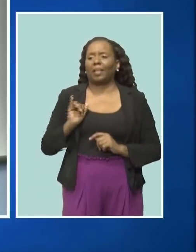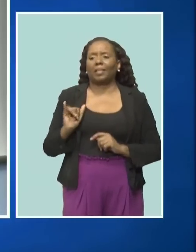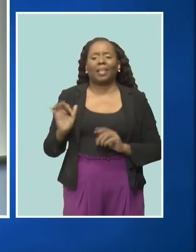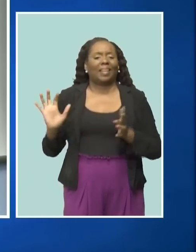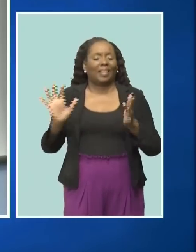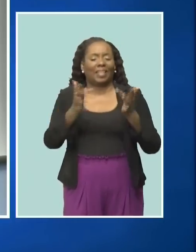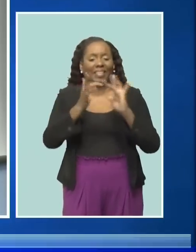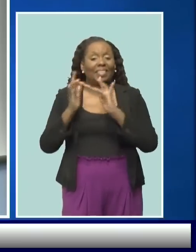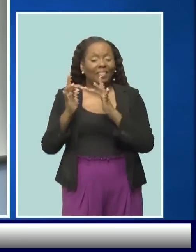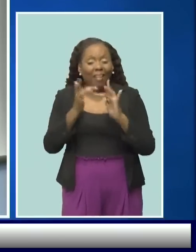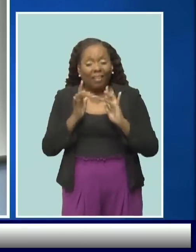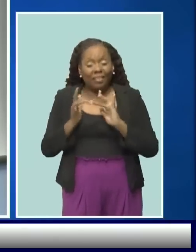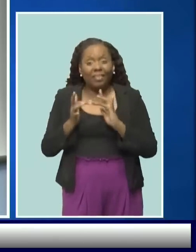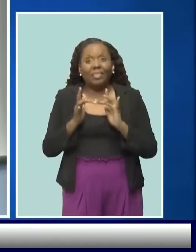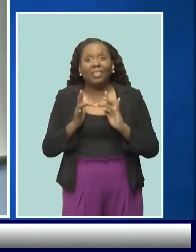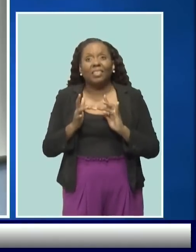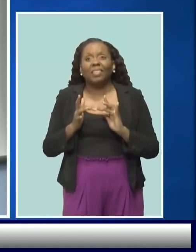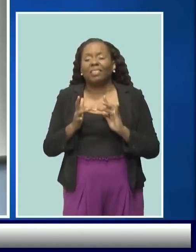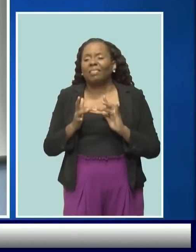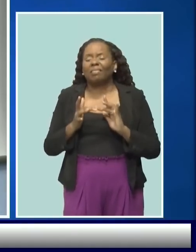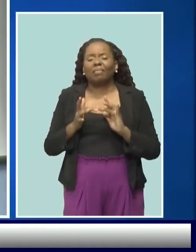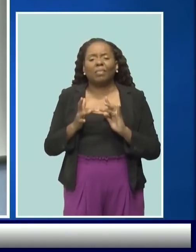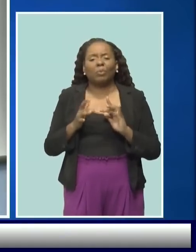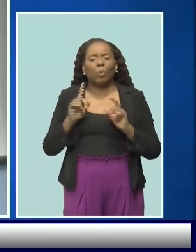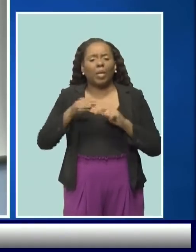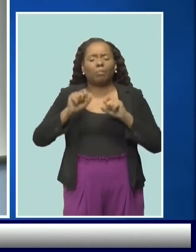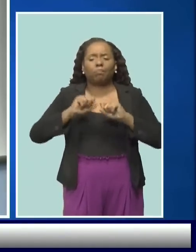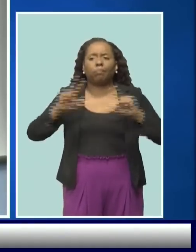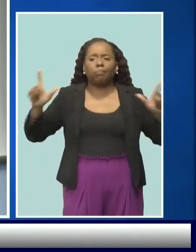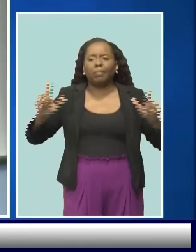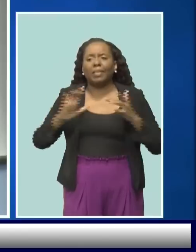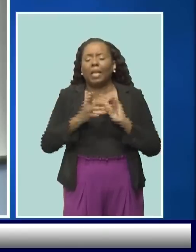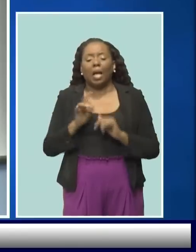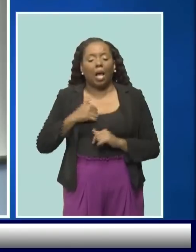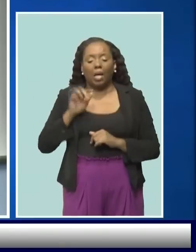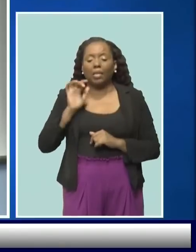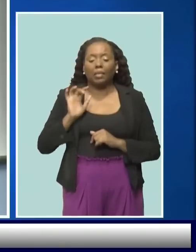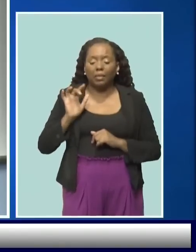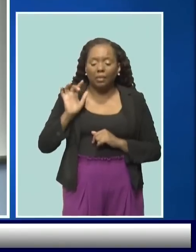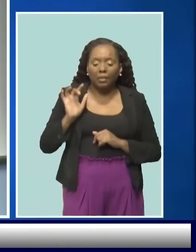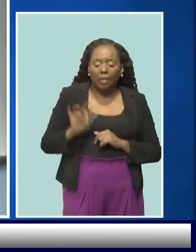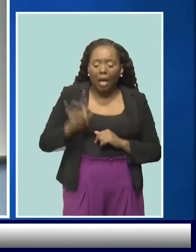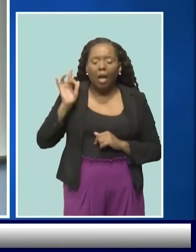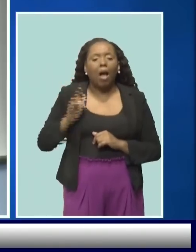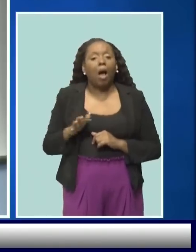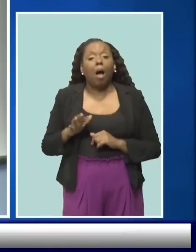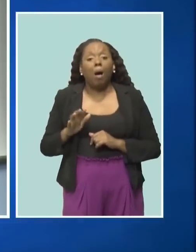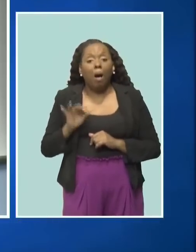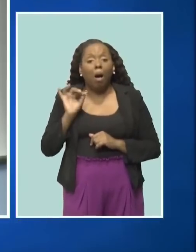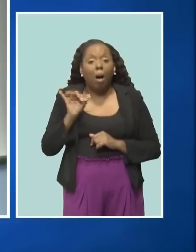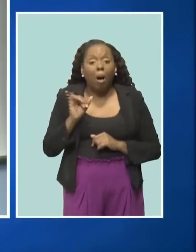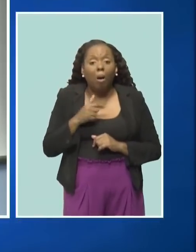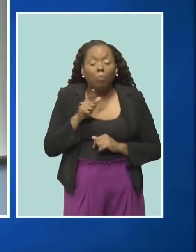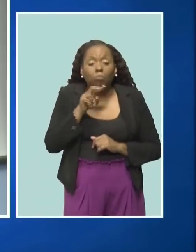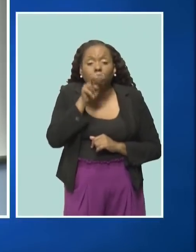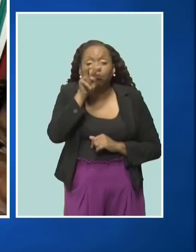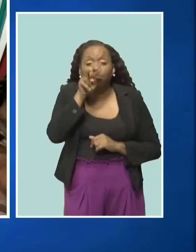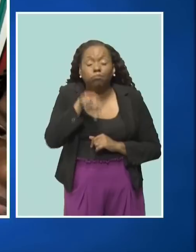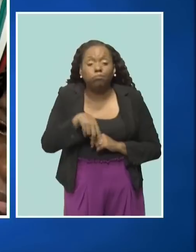a place where knowledge happens. And so I will click on something and I'll start to understand, and have you seen this